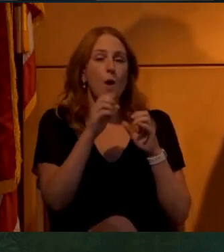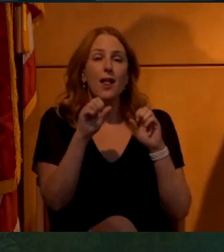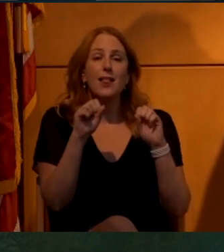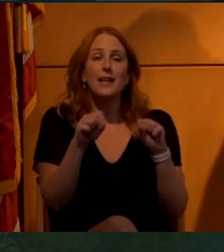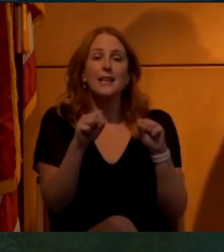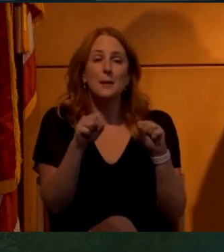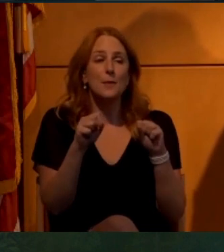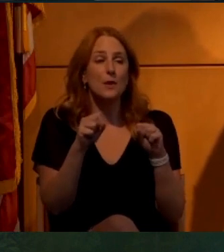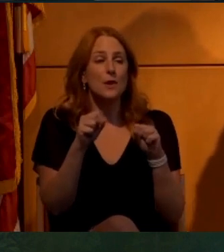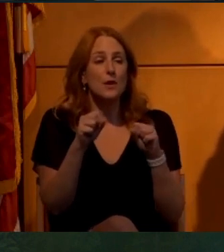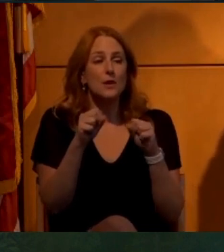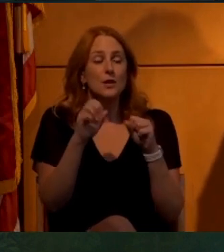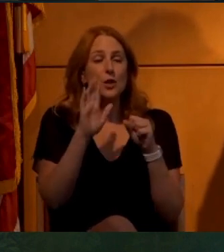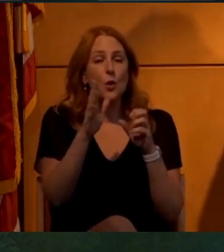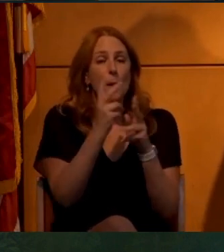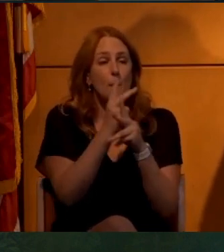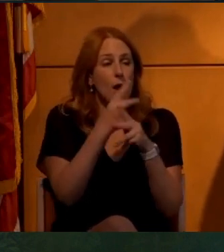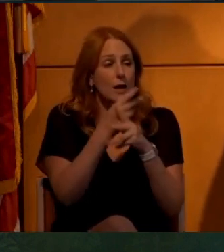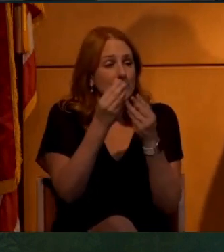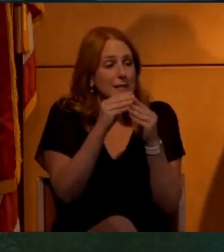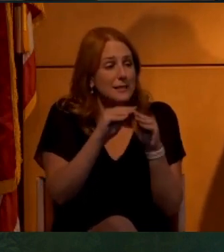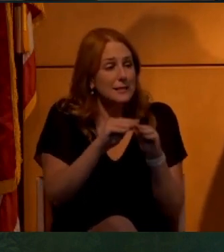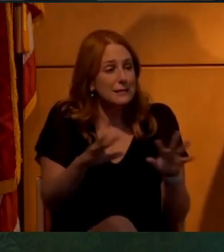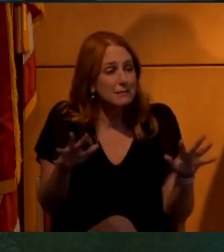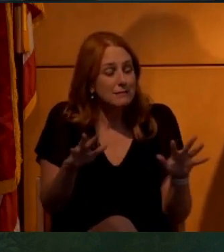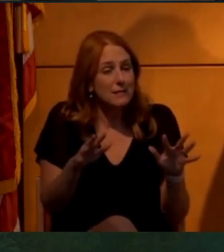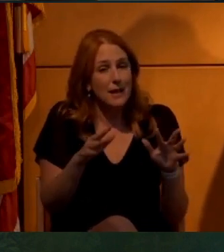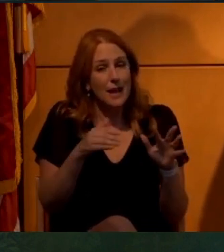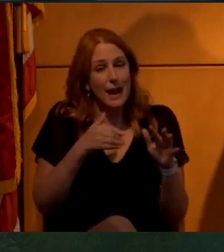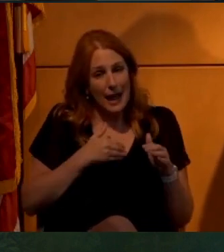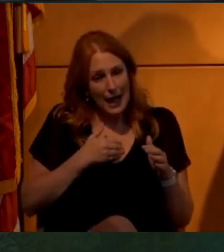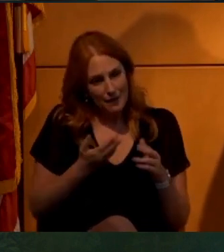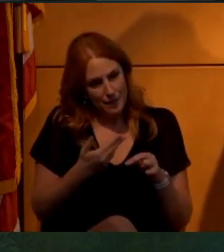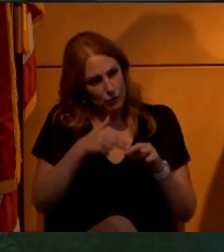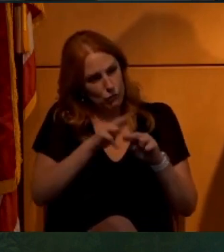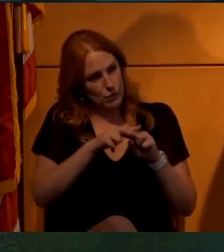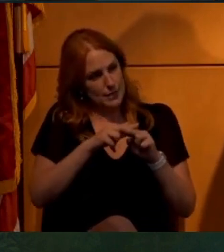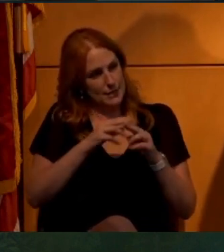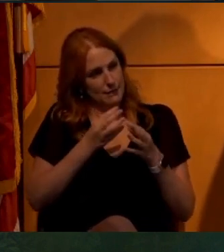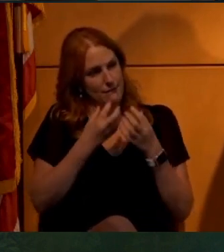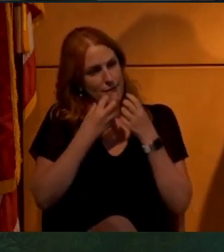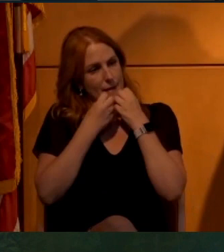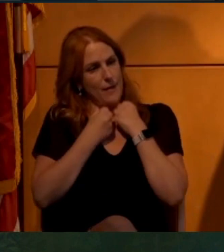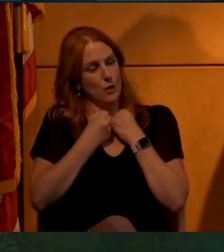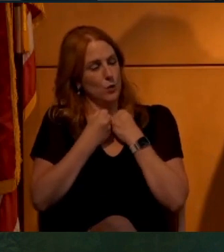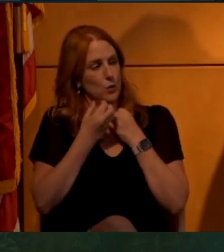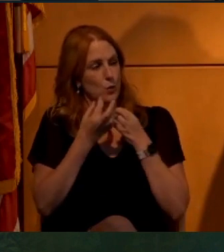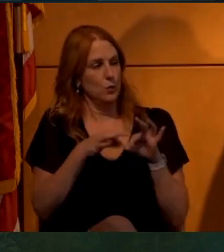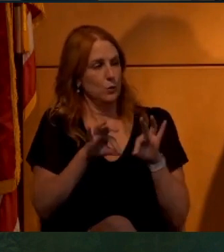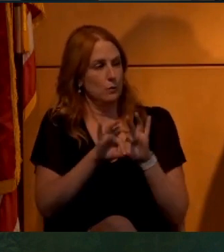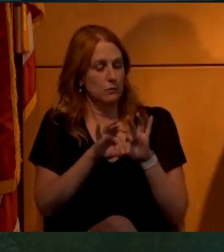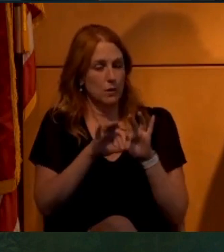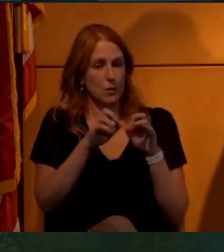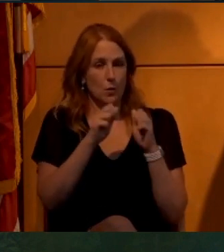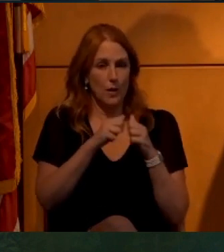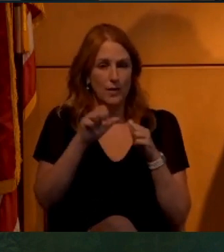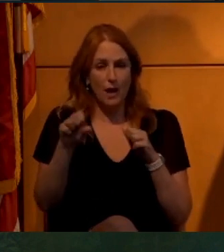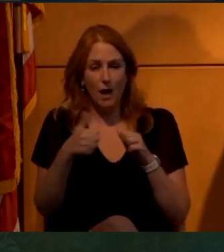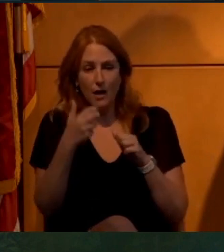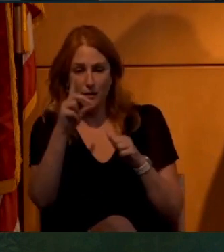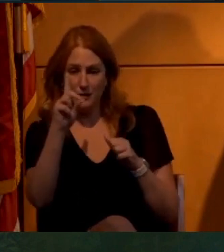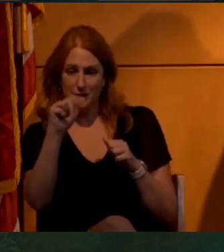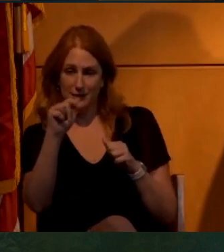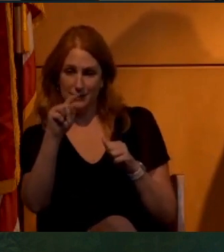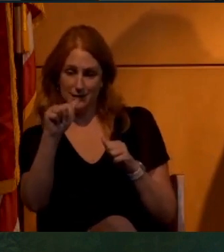data products and provide them with increased value through the context of a vast store of other data products. It's an